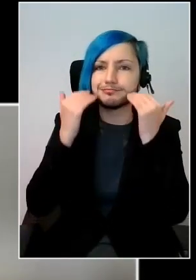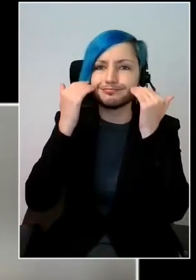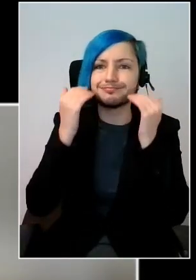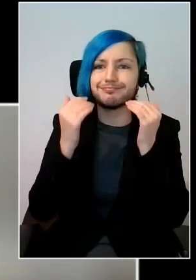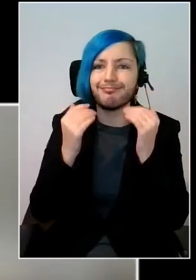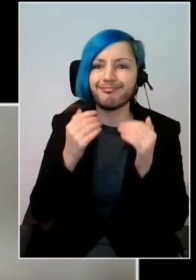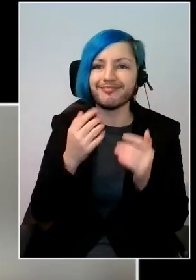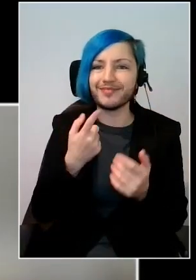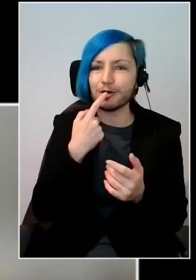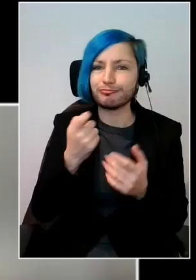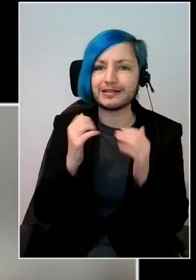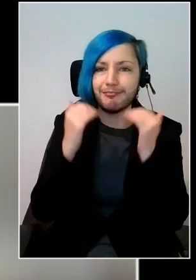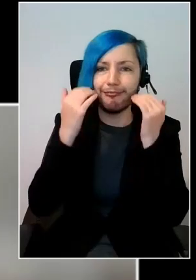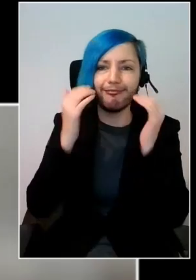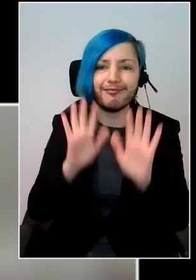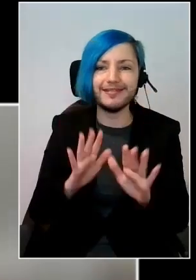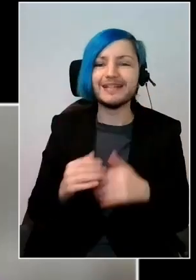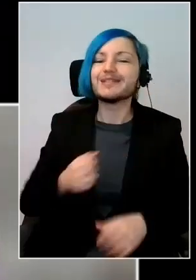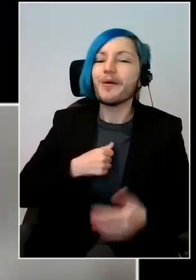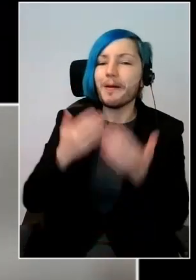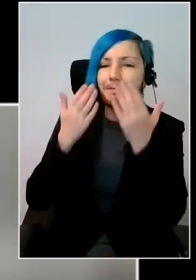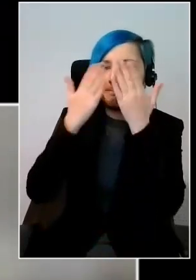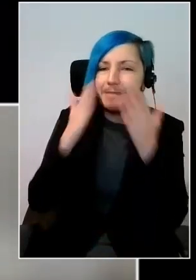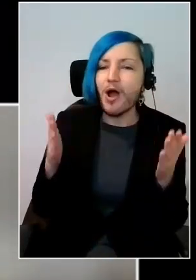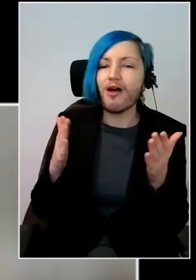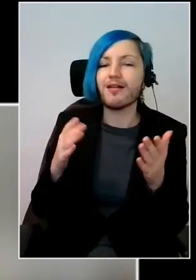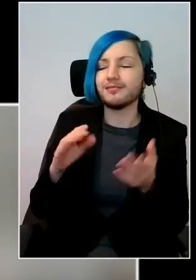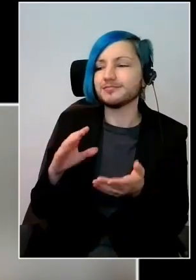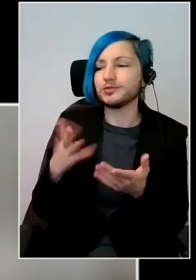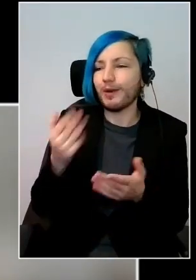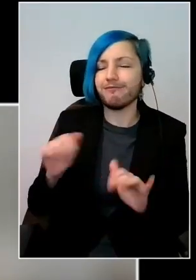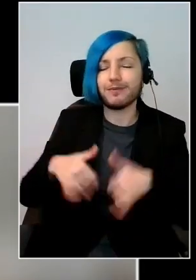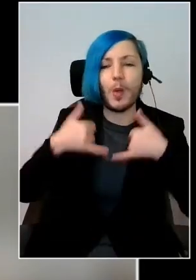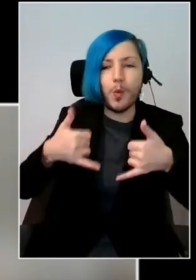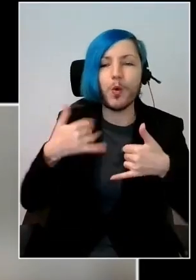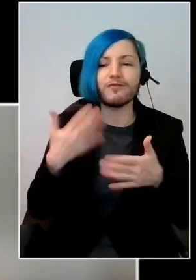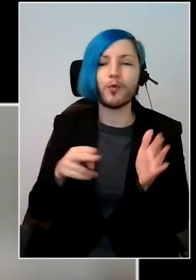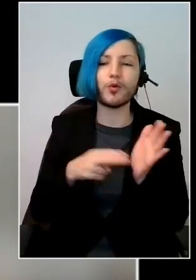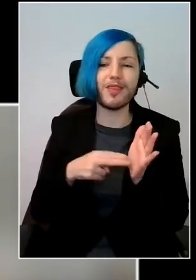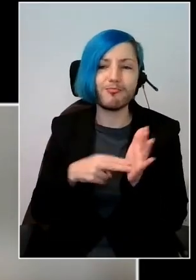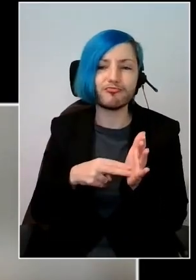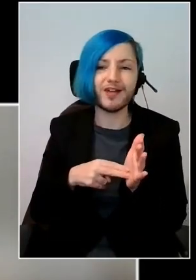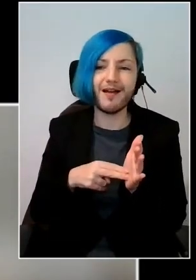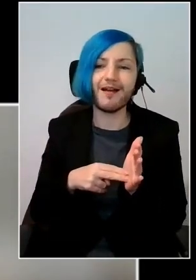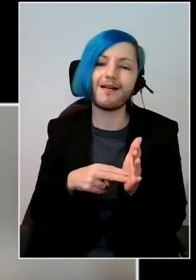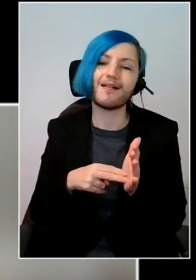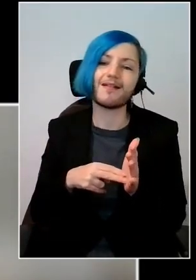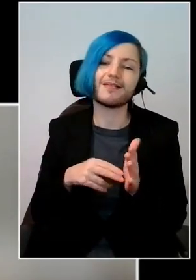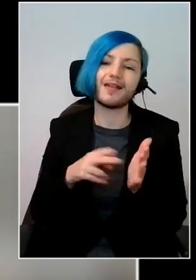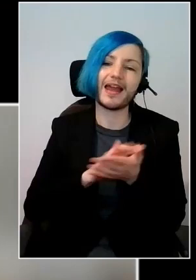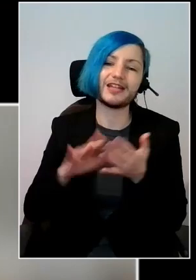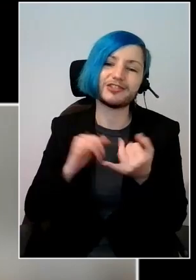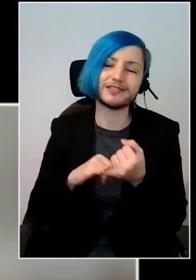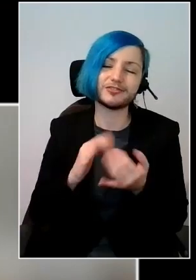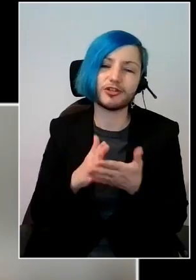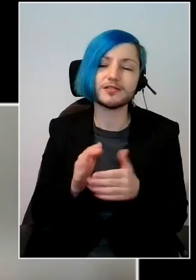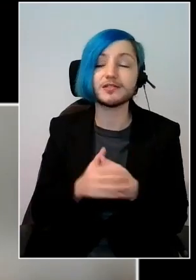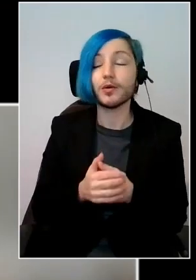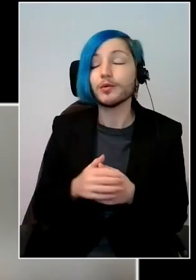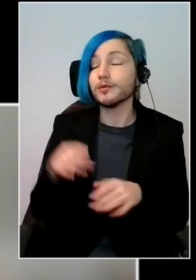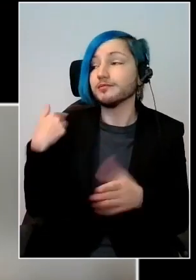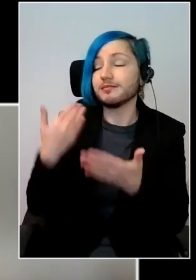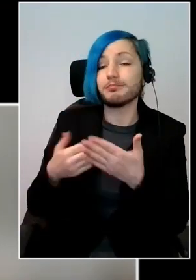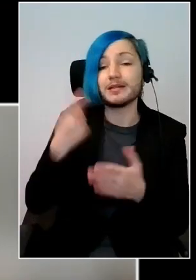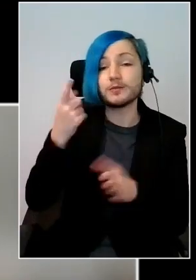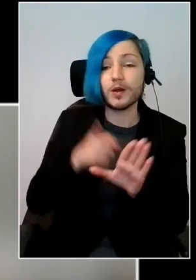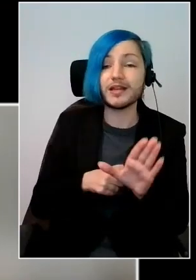And it's an honour and a privilege to receive the award for Northumbria. Again, It's been a hard year for us at Northumbria, and it still is